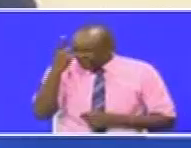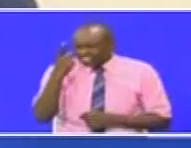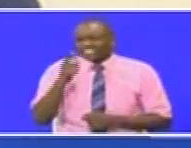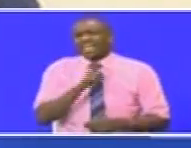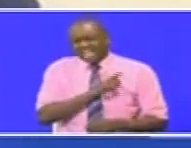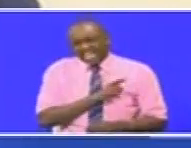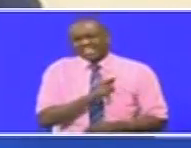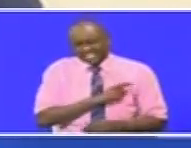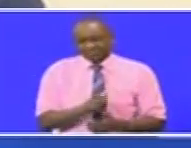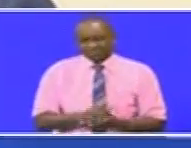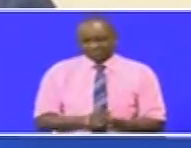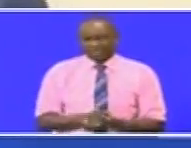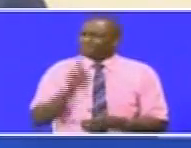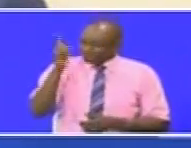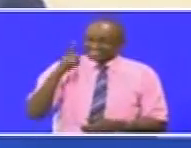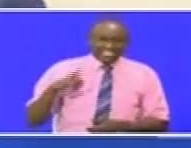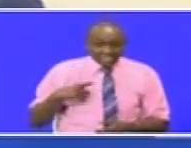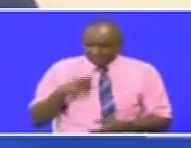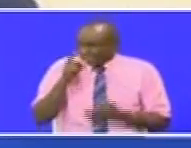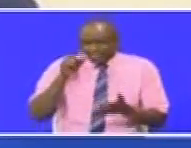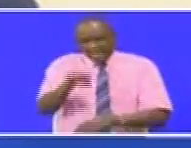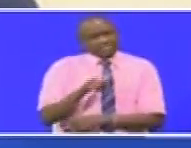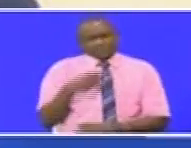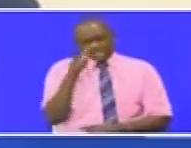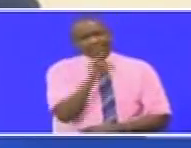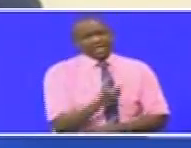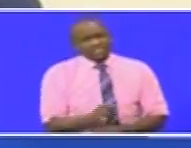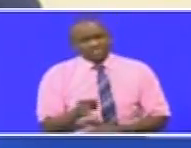lady. So I said, of course, that's what I said, the first lady.